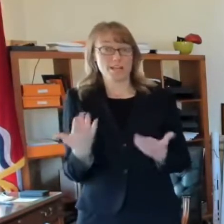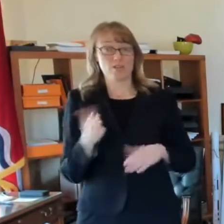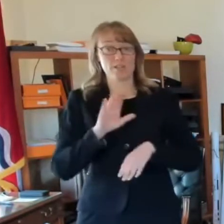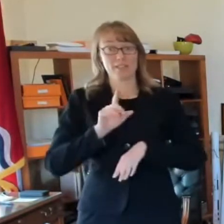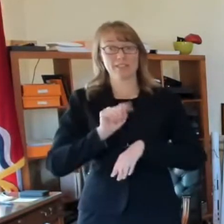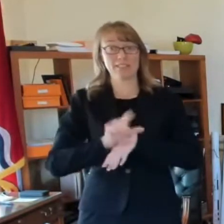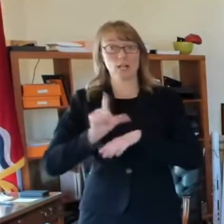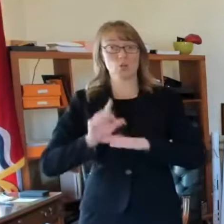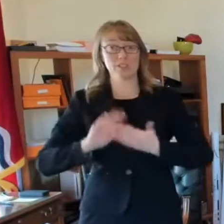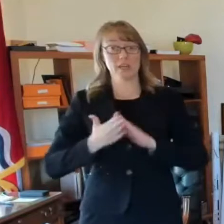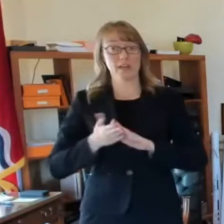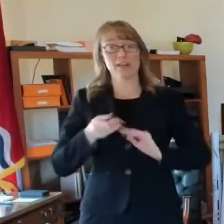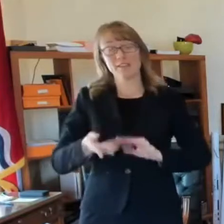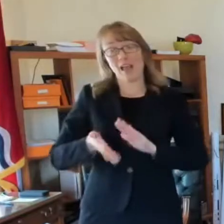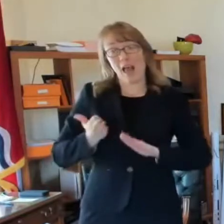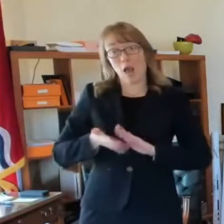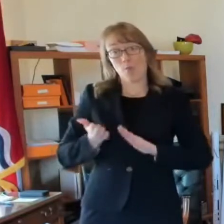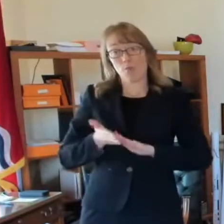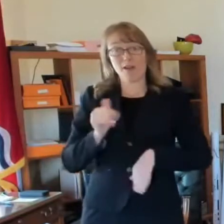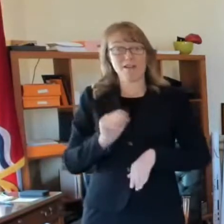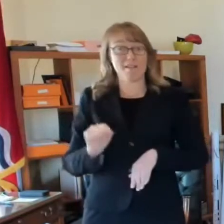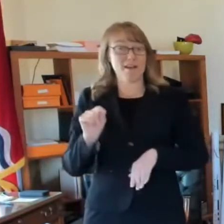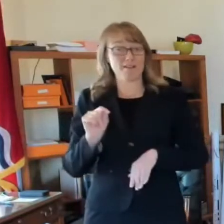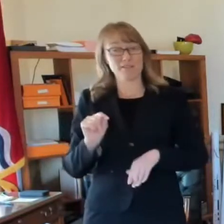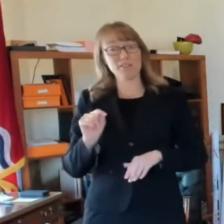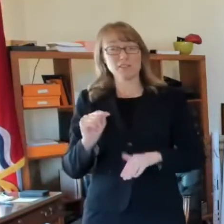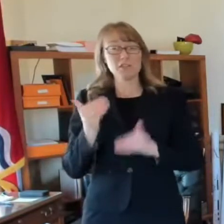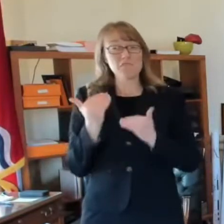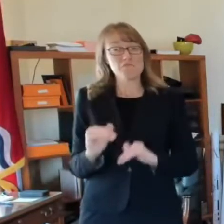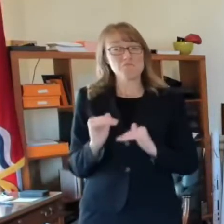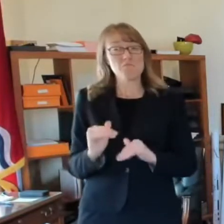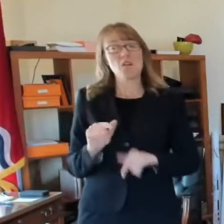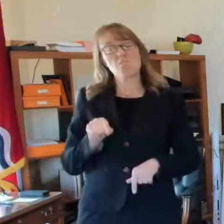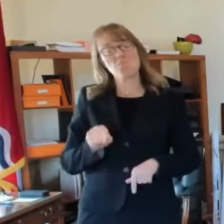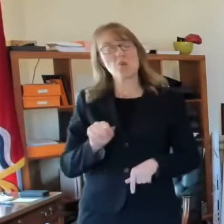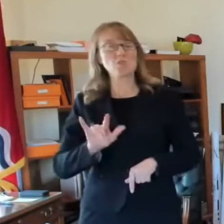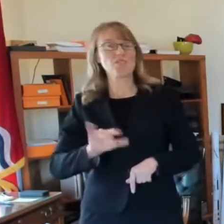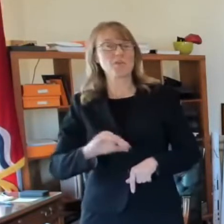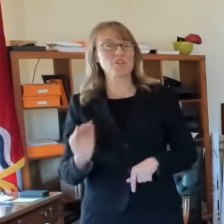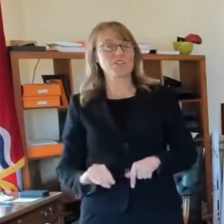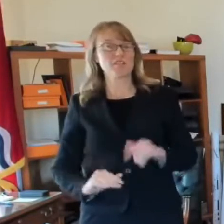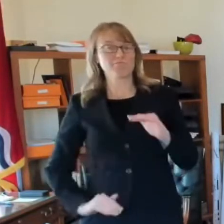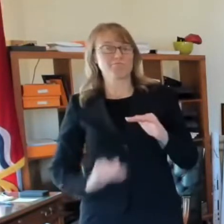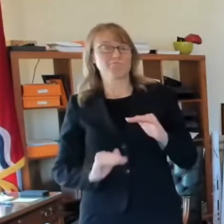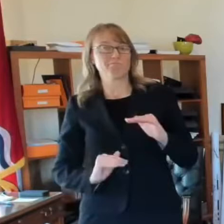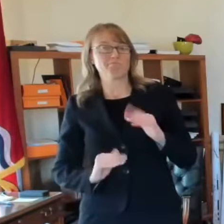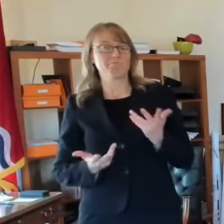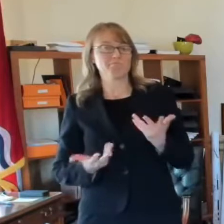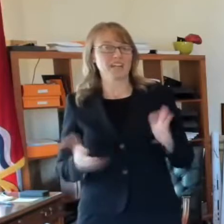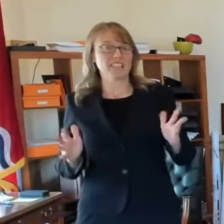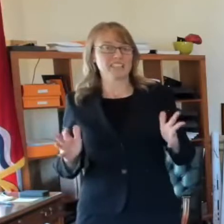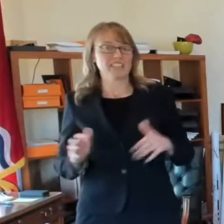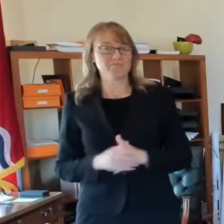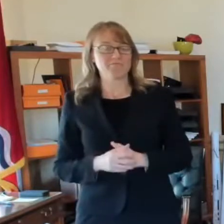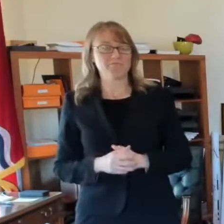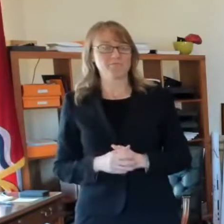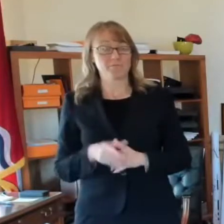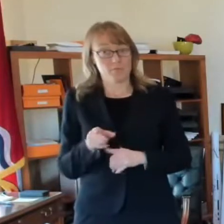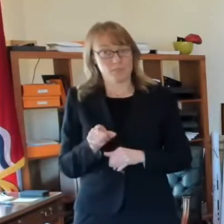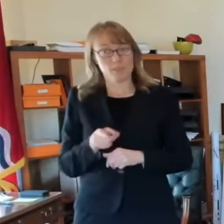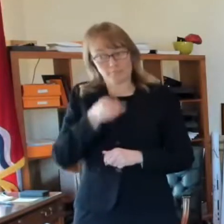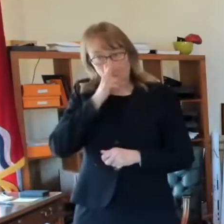currently operating at about 25% capacity and is very